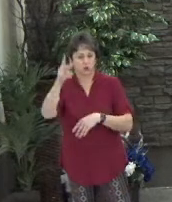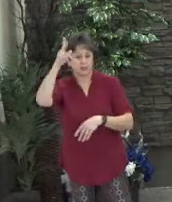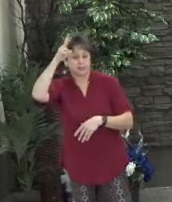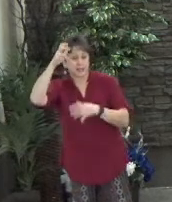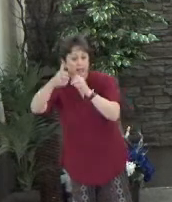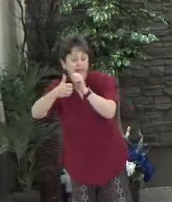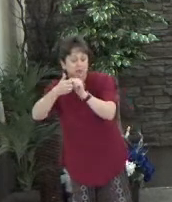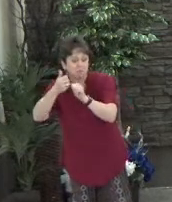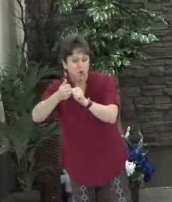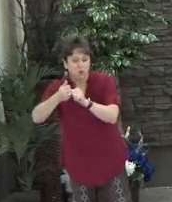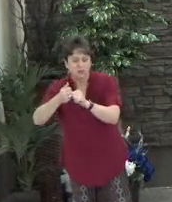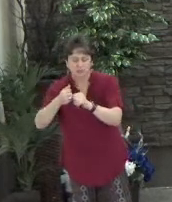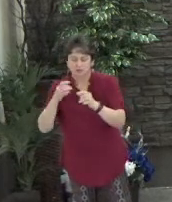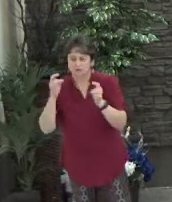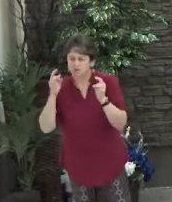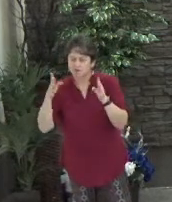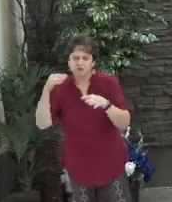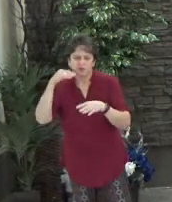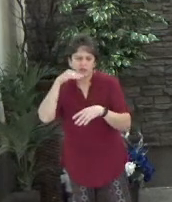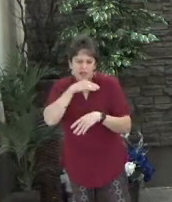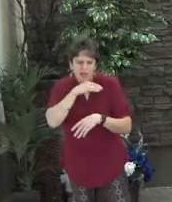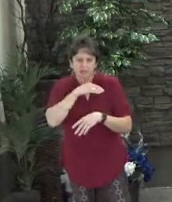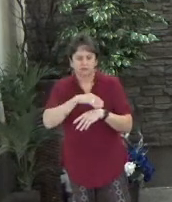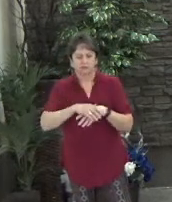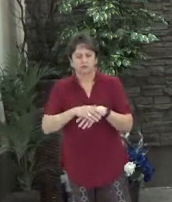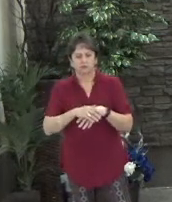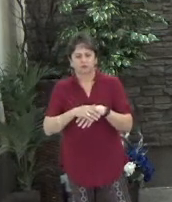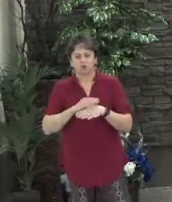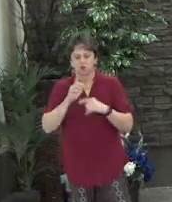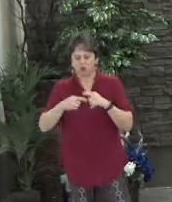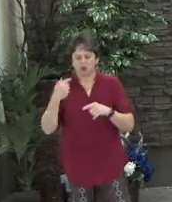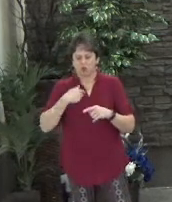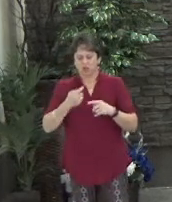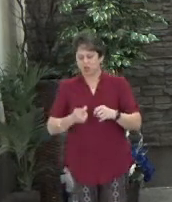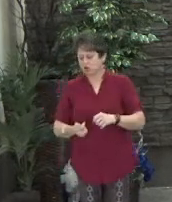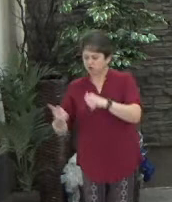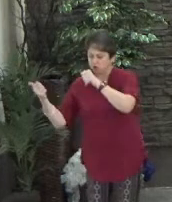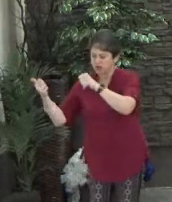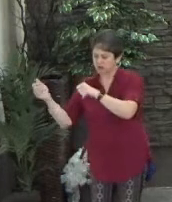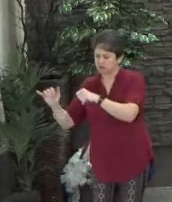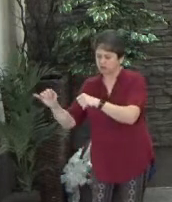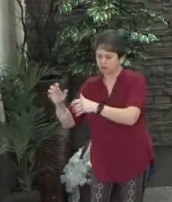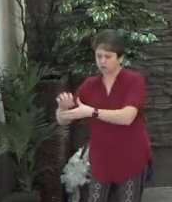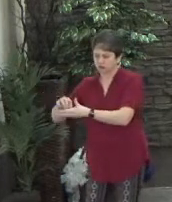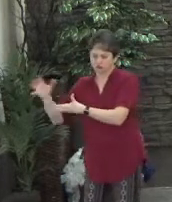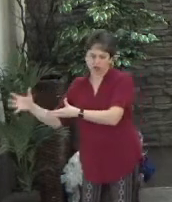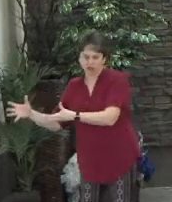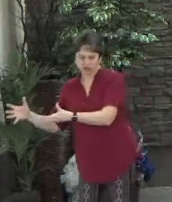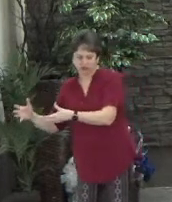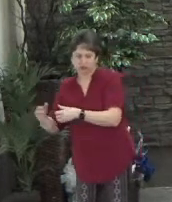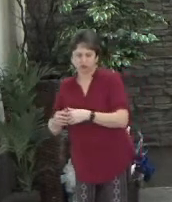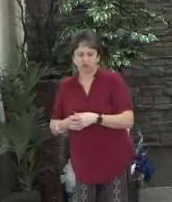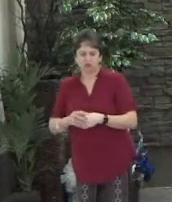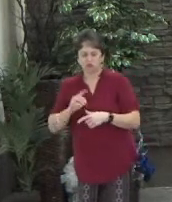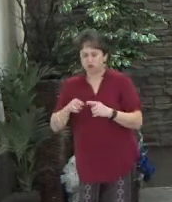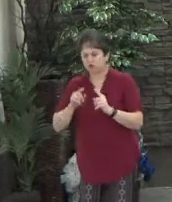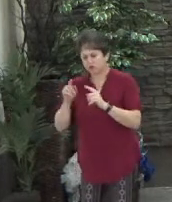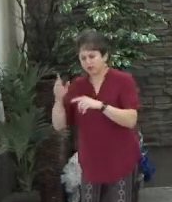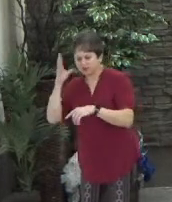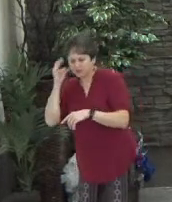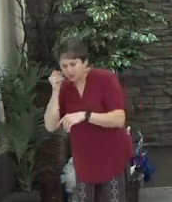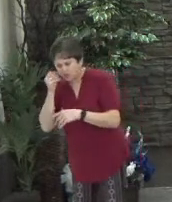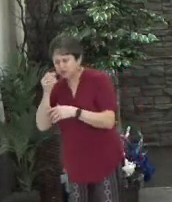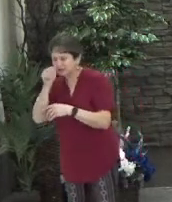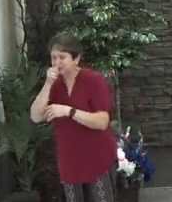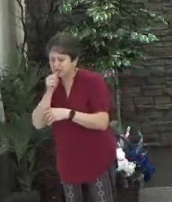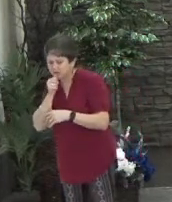most insidious lies. Is that when we get thrown out like trash, when we're going through